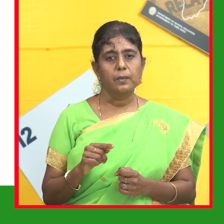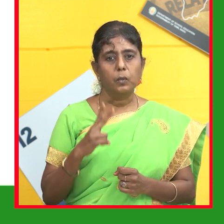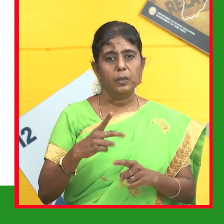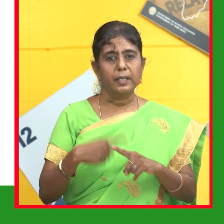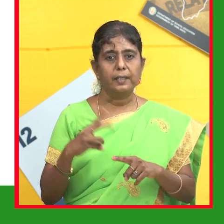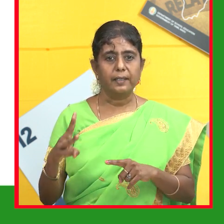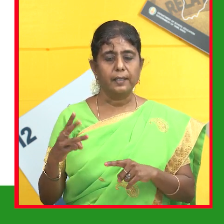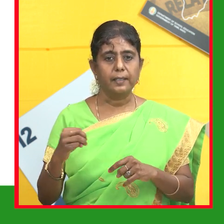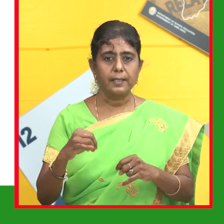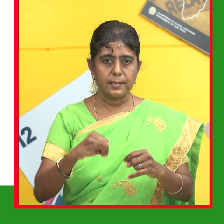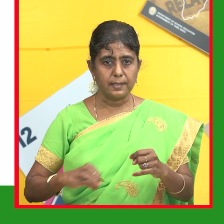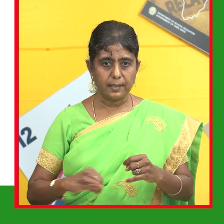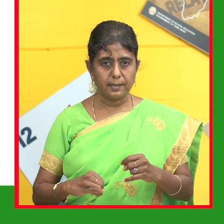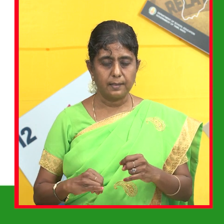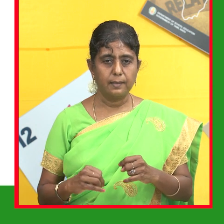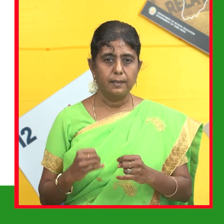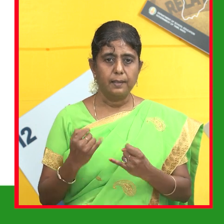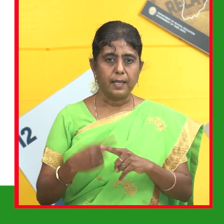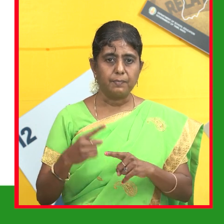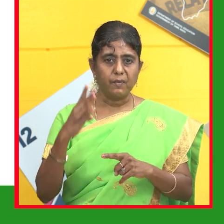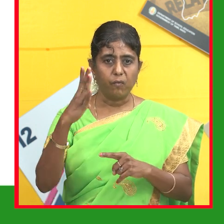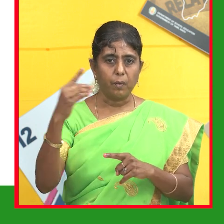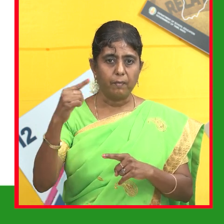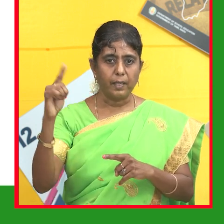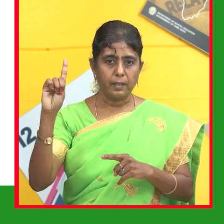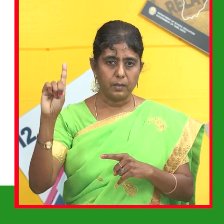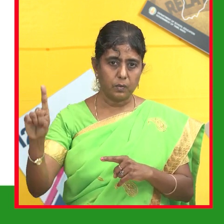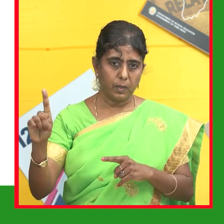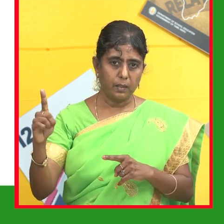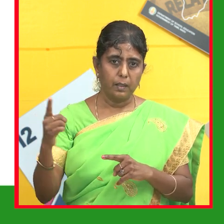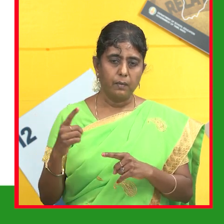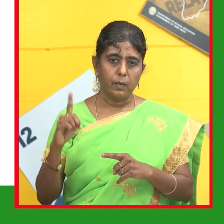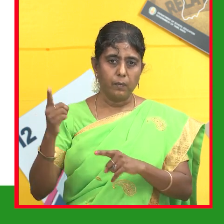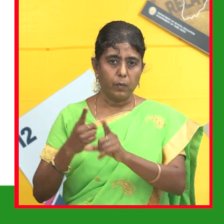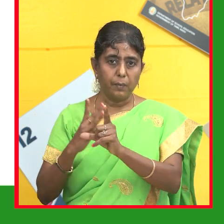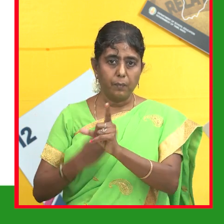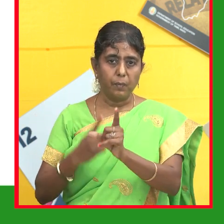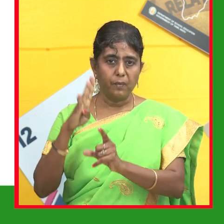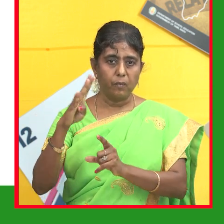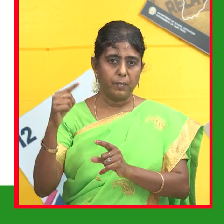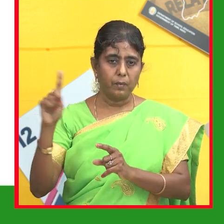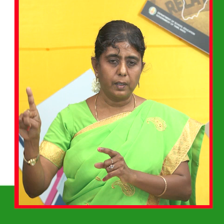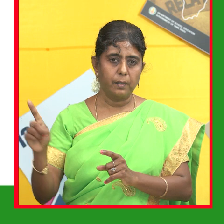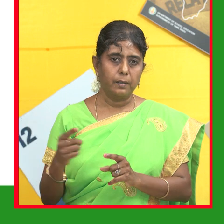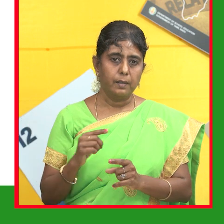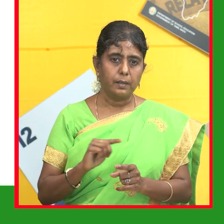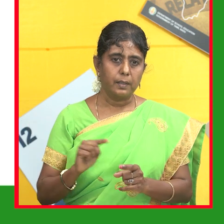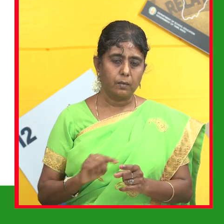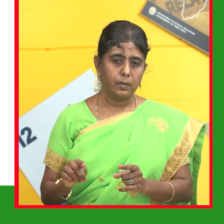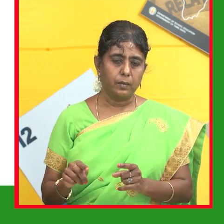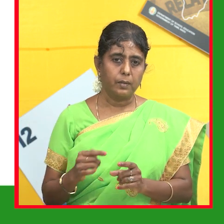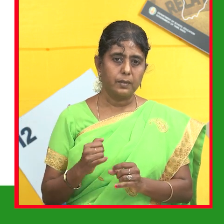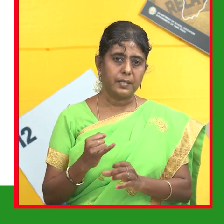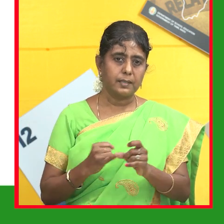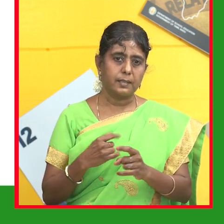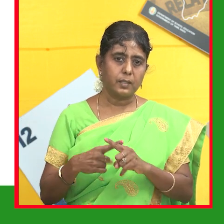So 2 into 3 we can multiply, that is 6. X power 4 minus 1, y power 4 minus 1. Then